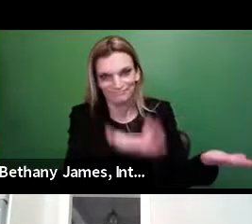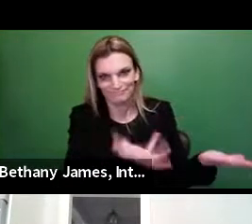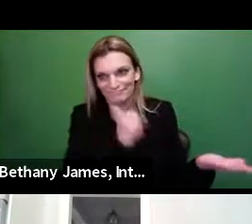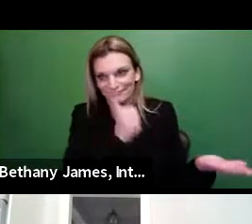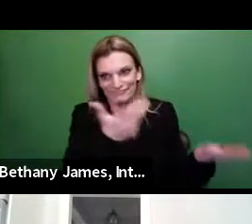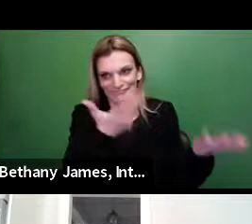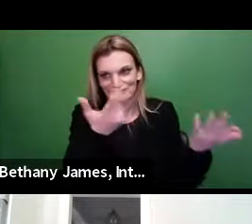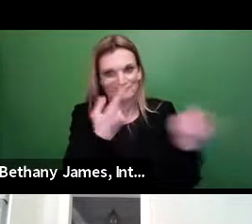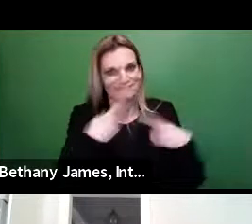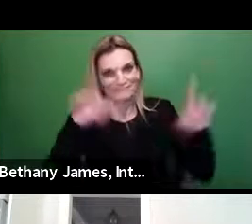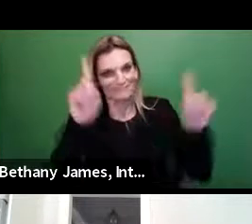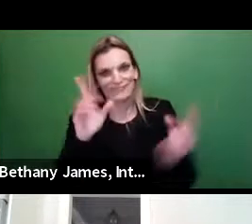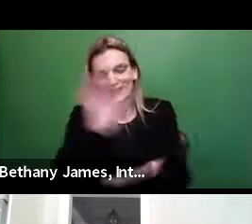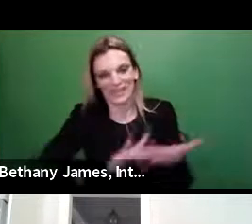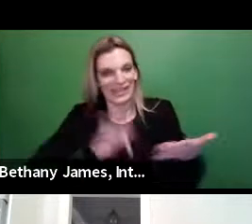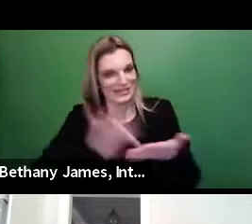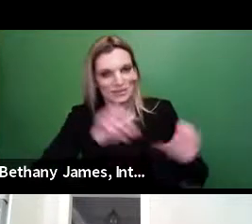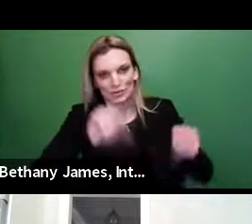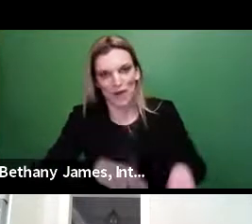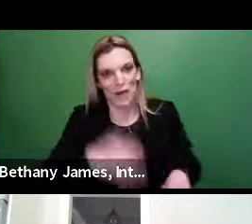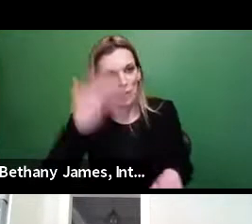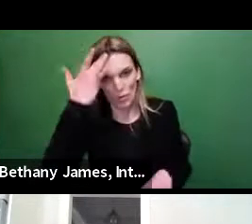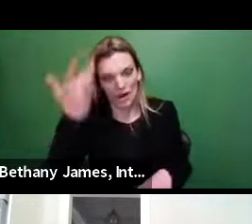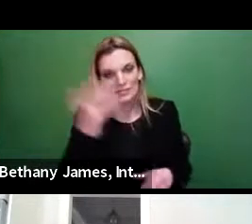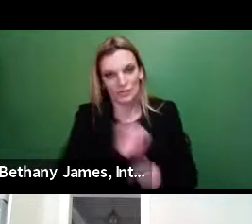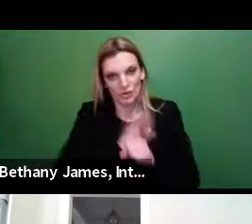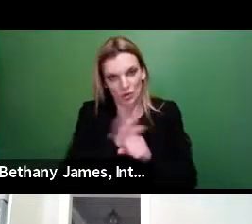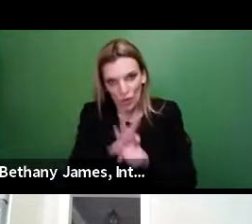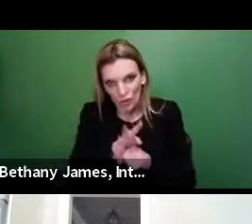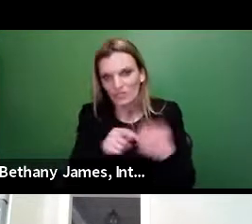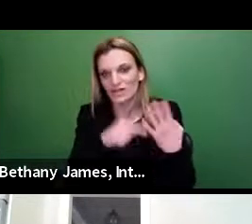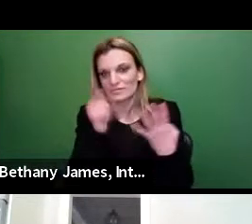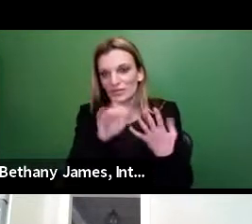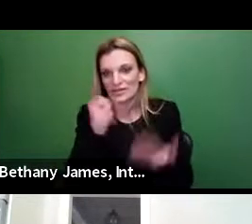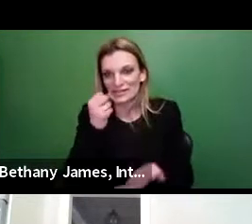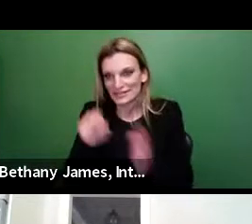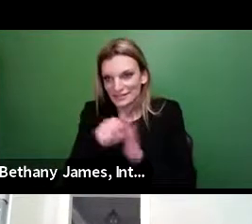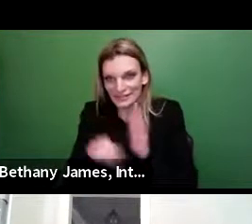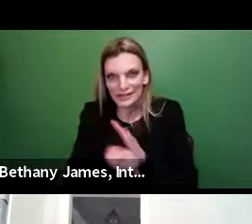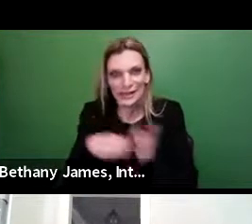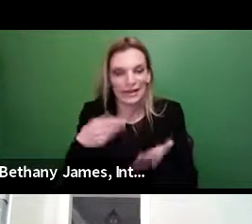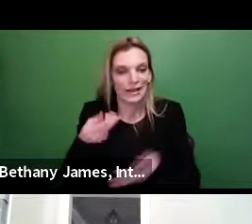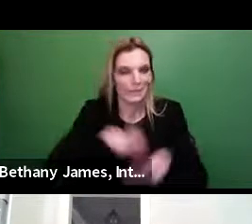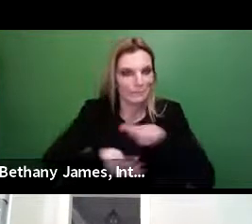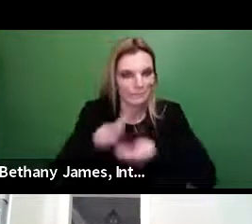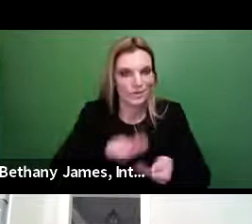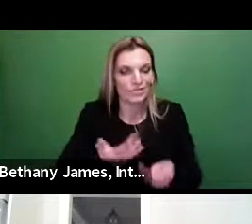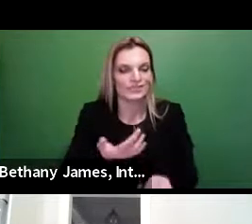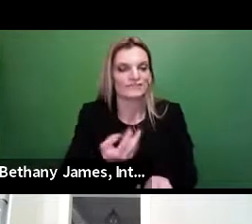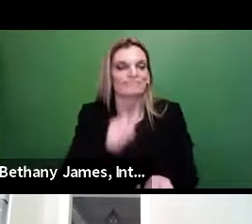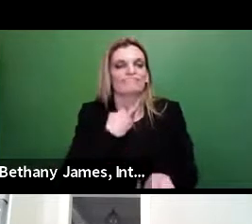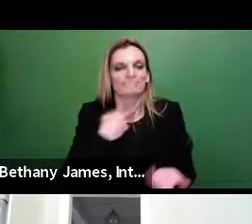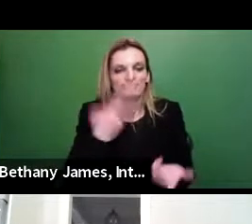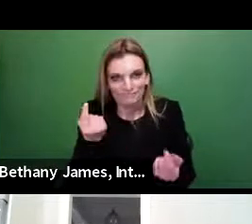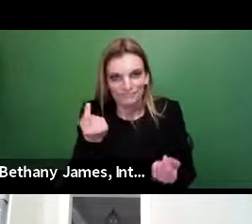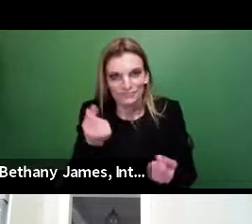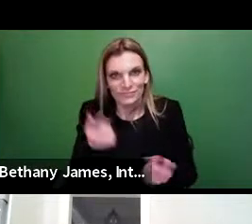was canceled because of COVID and other state budget concerns caused by